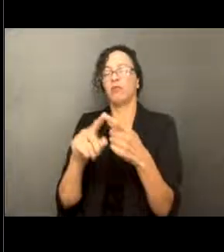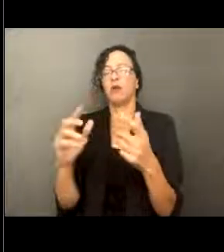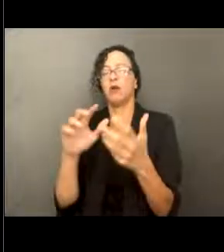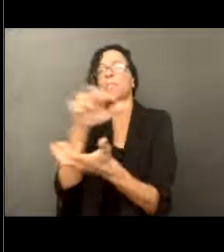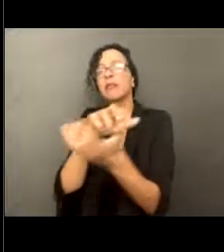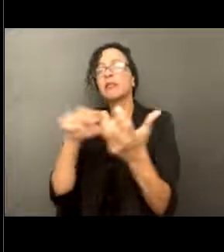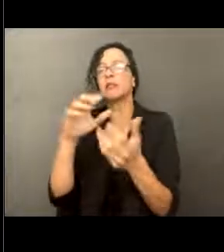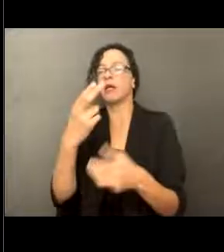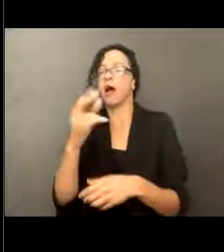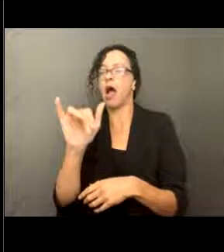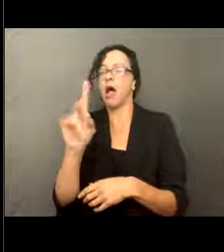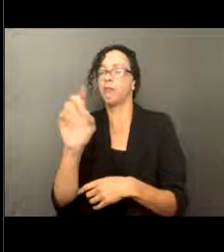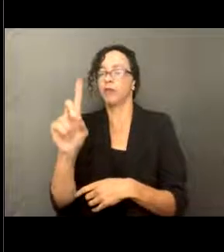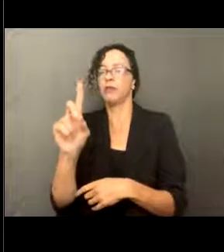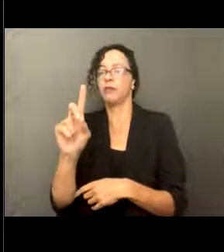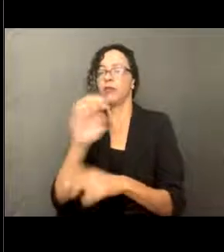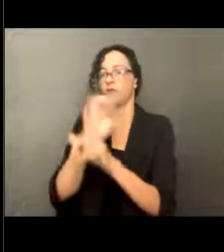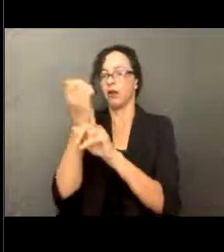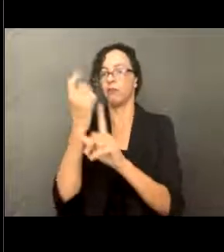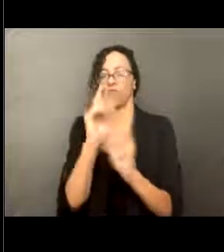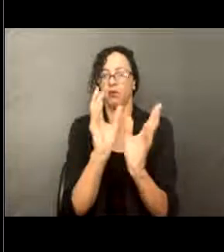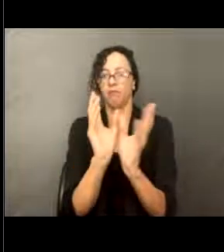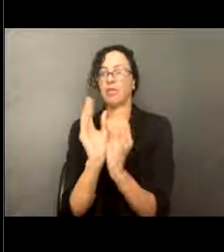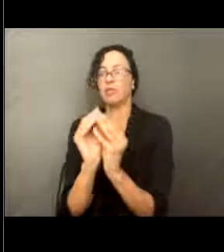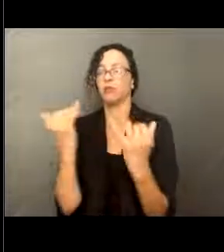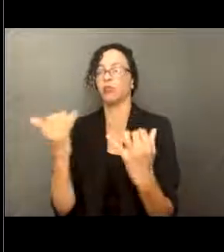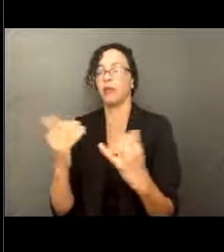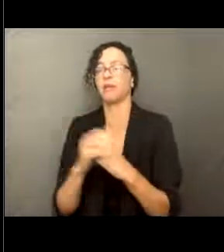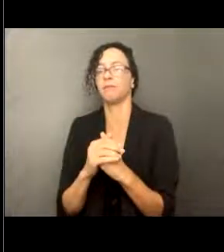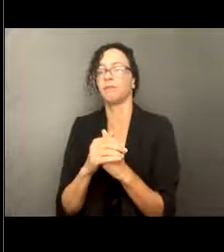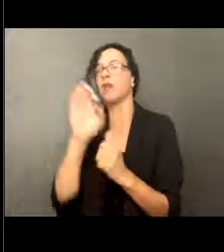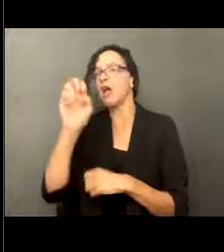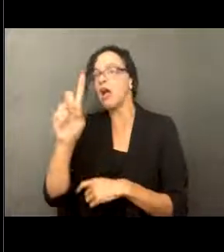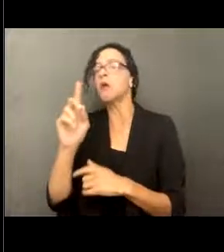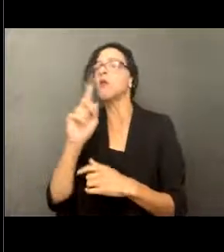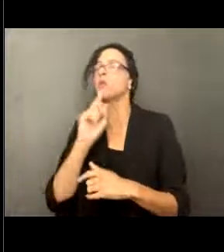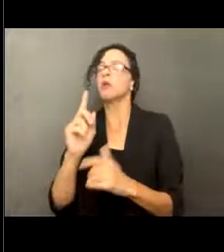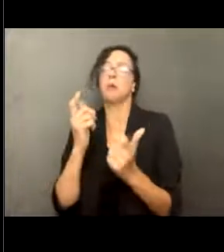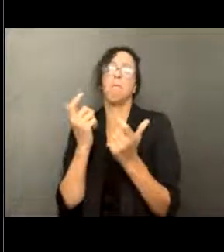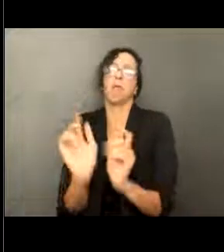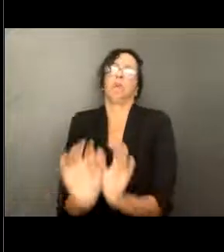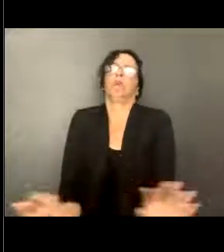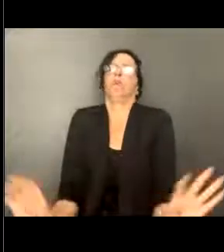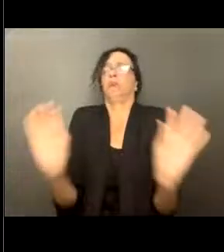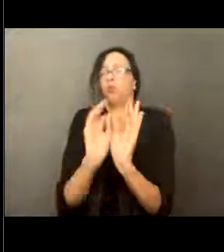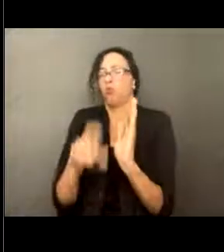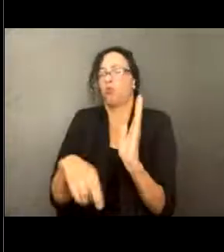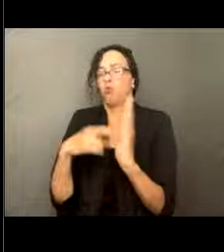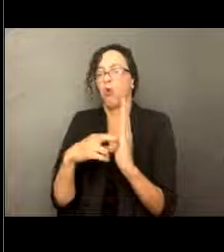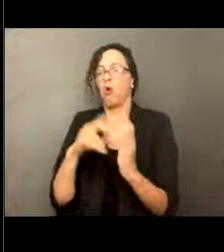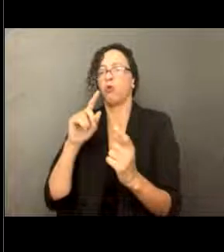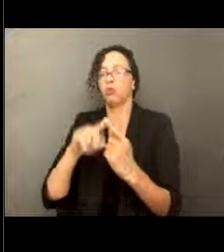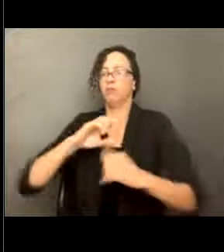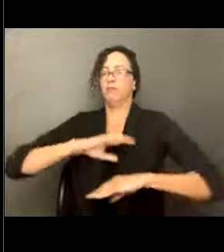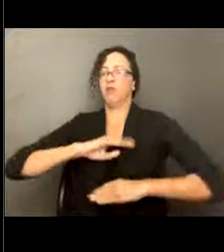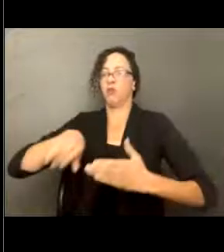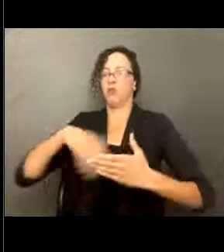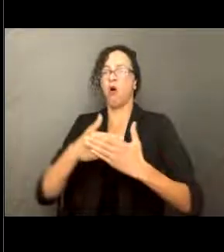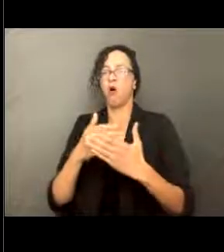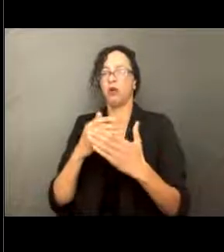Ed's been invaluable resource to the commission through these trying times. I met all of these folks during those